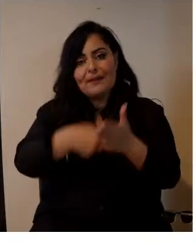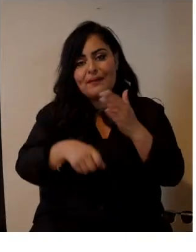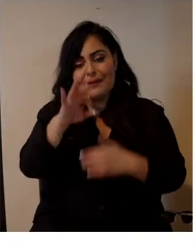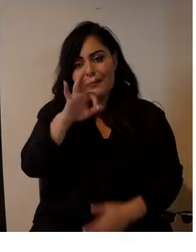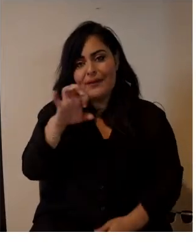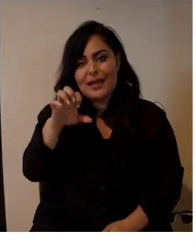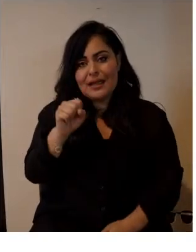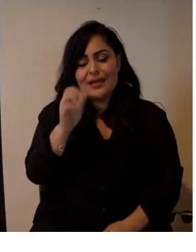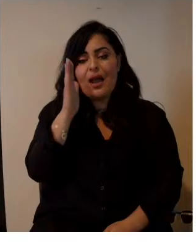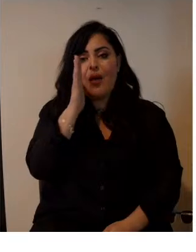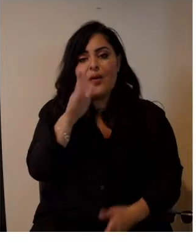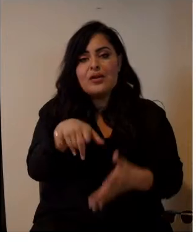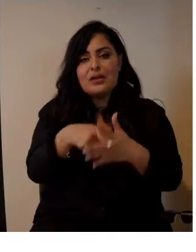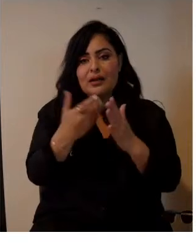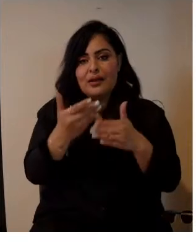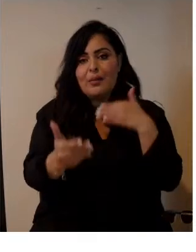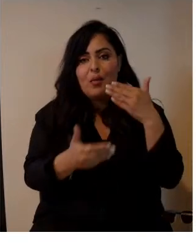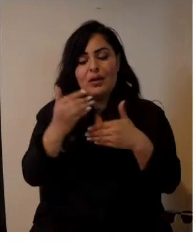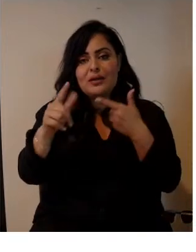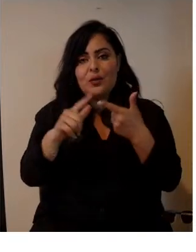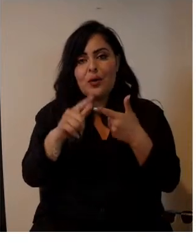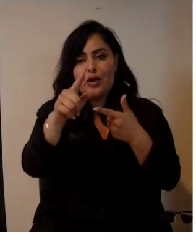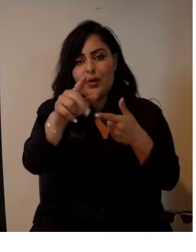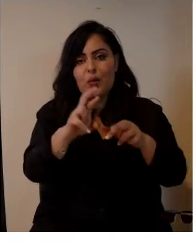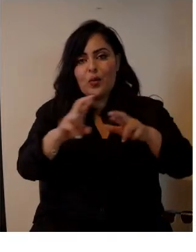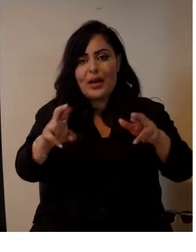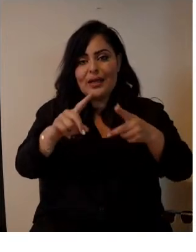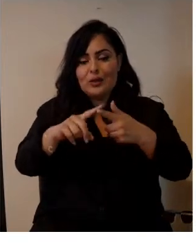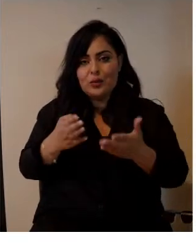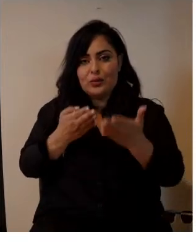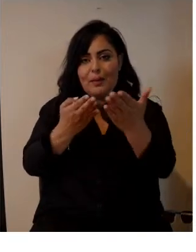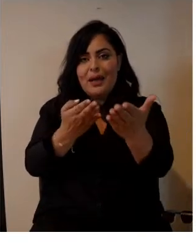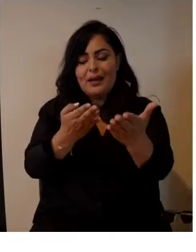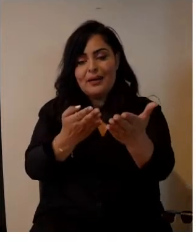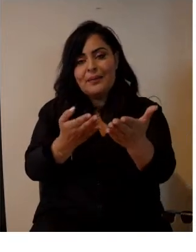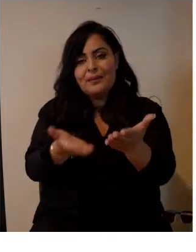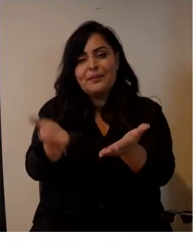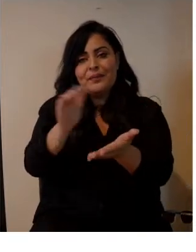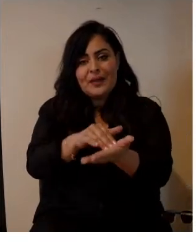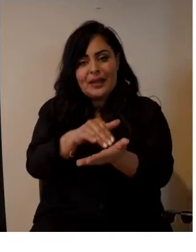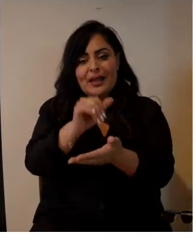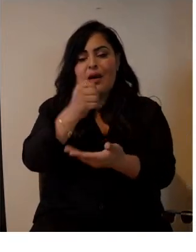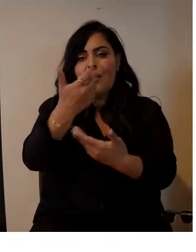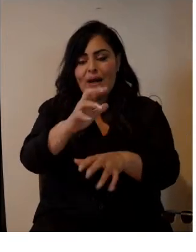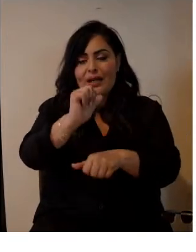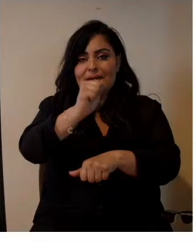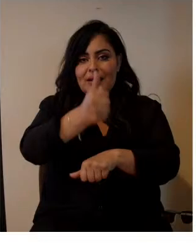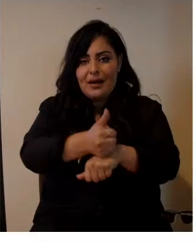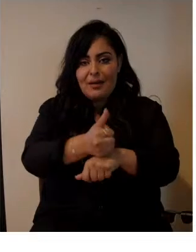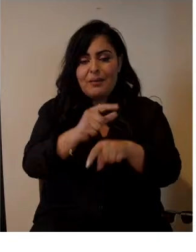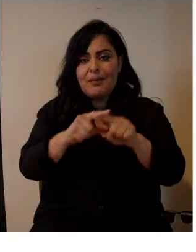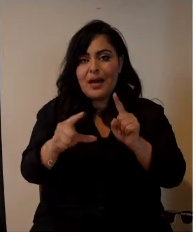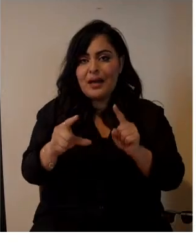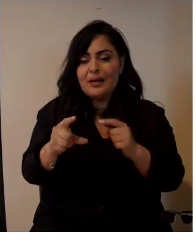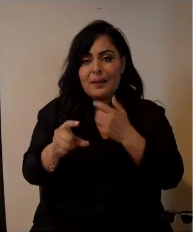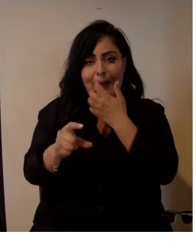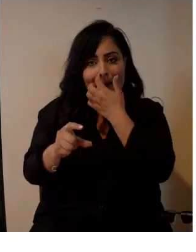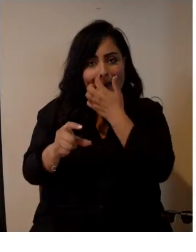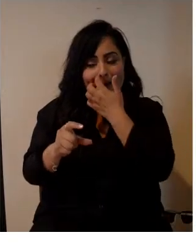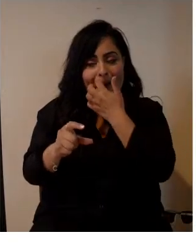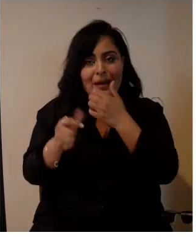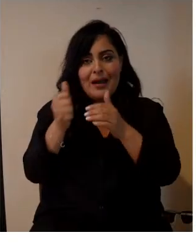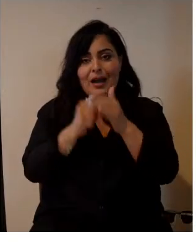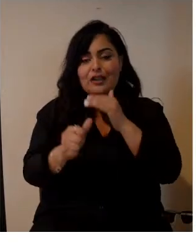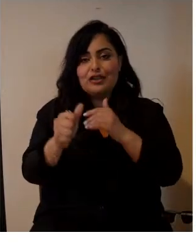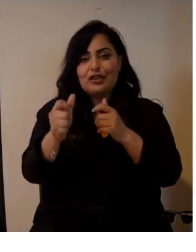will start that process as soon as you are ready to submit. So that is already in place, and I want to just say that under the